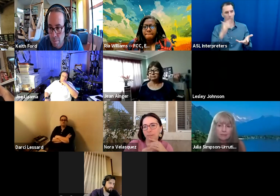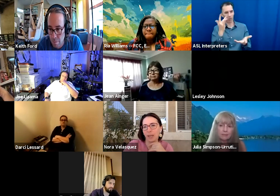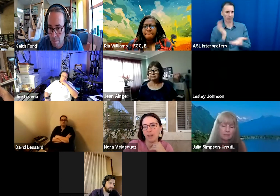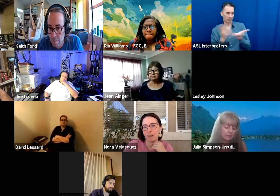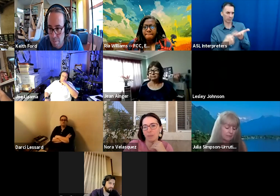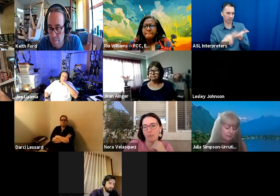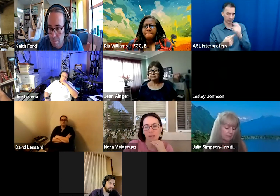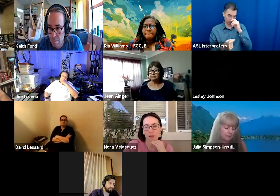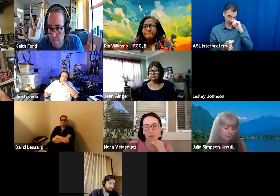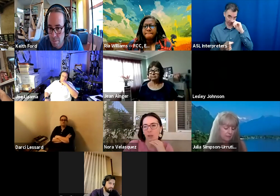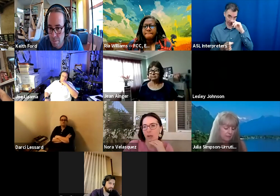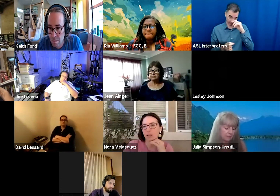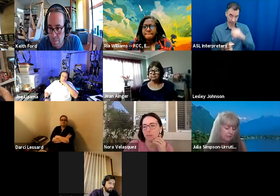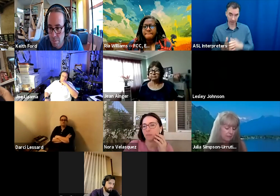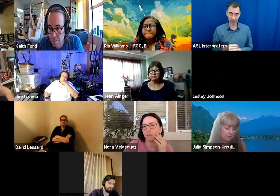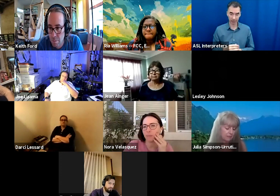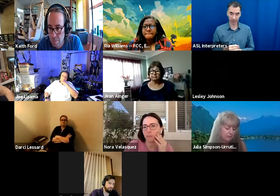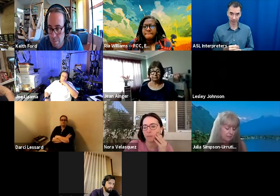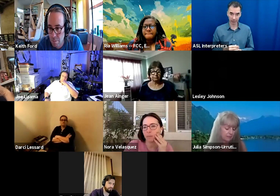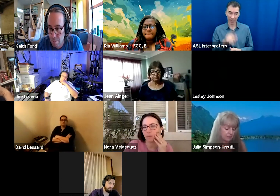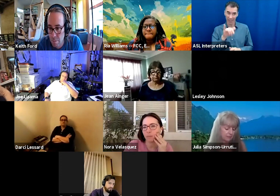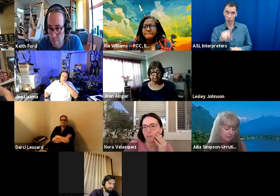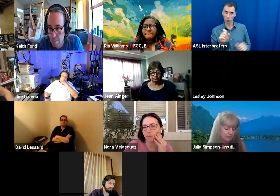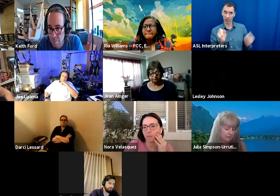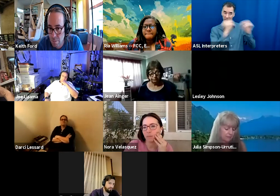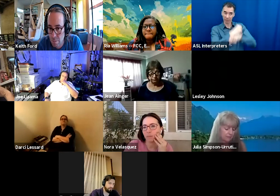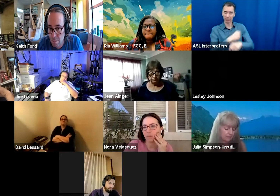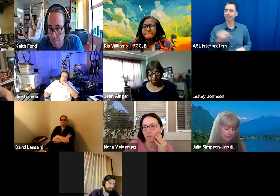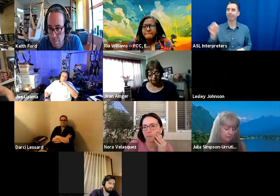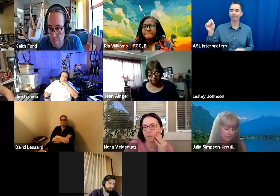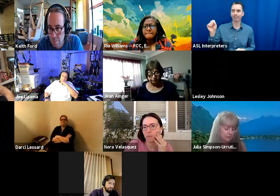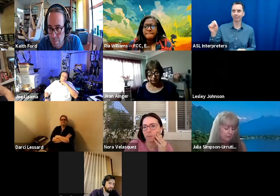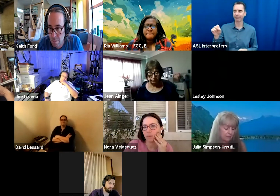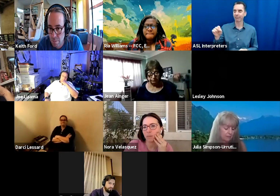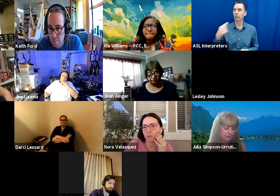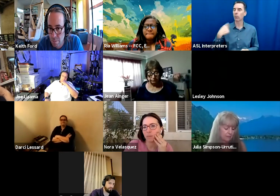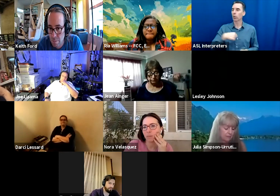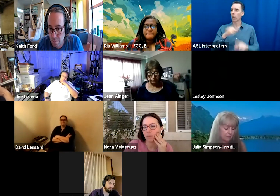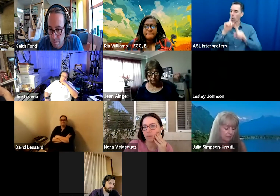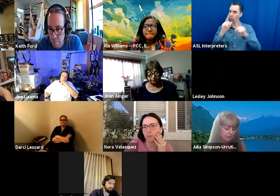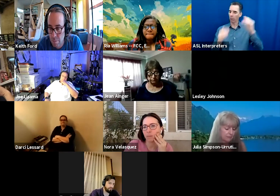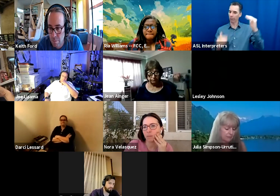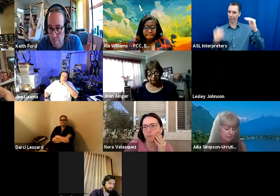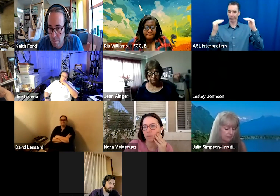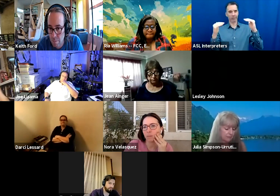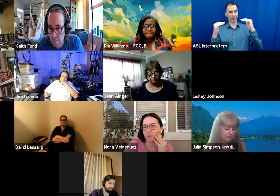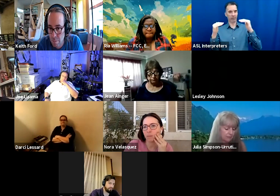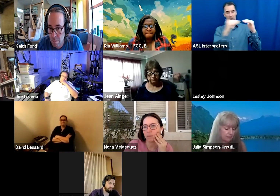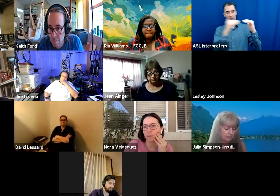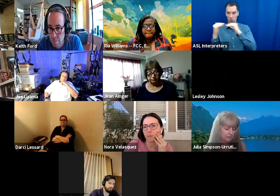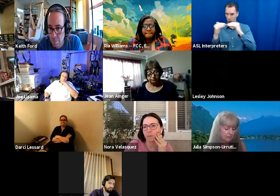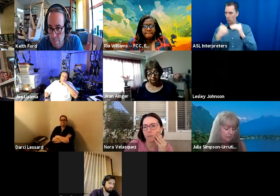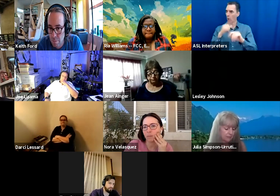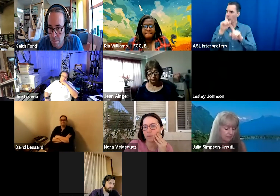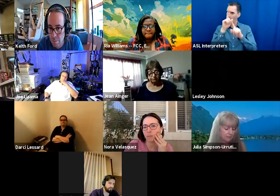question. No, And that's as we something I move think should be addressed. as we move forward with trying to get equity, you know, we want the treatment and the pay